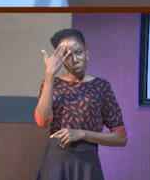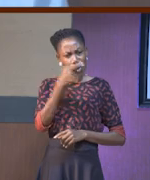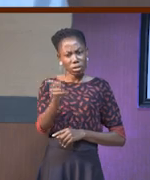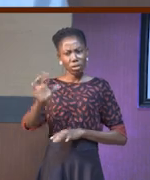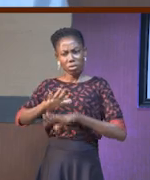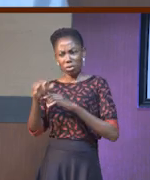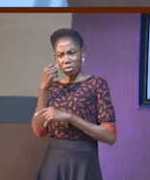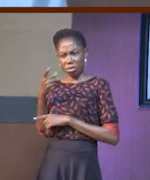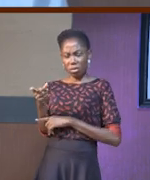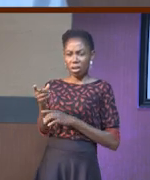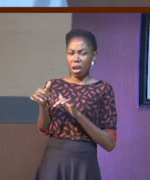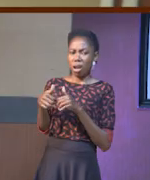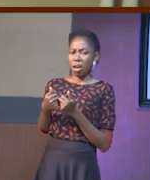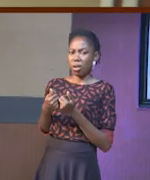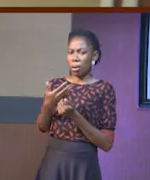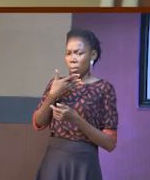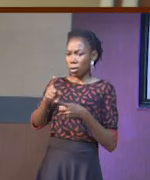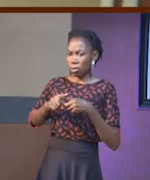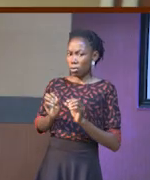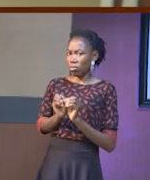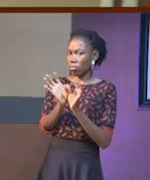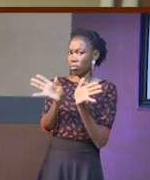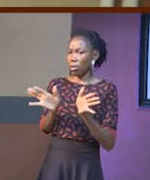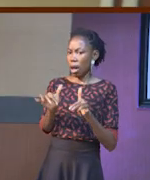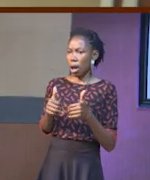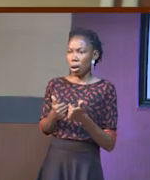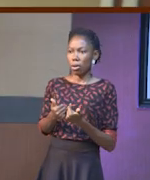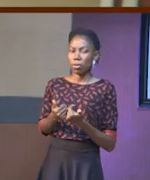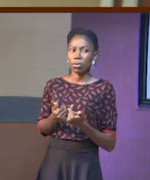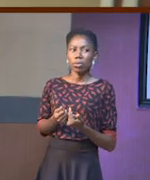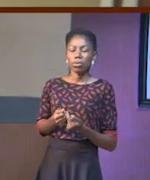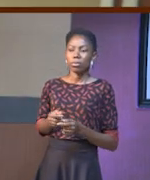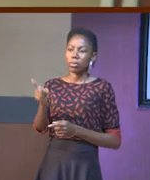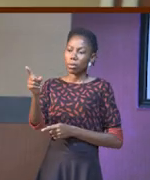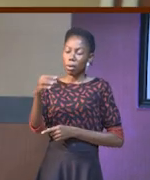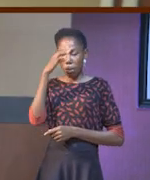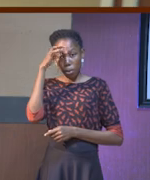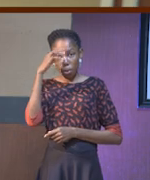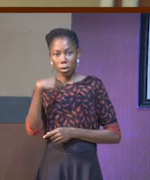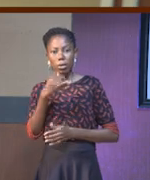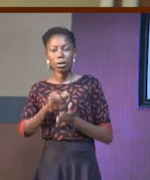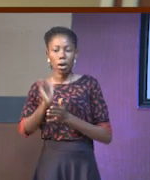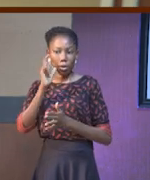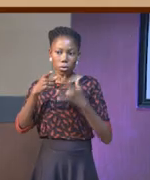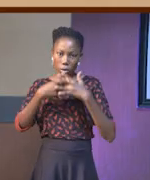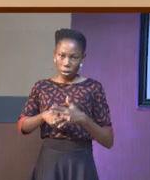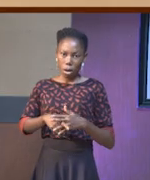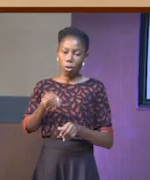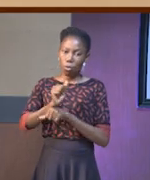said the two of you have to clarify what you are discussing. I'll work towards what happened starting the monthly payment by